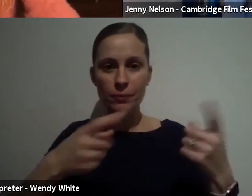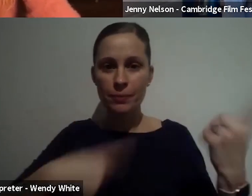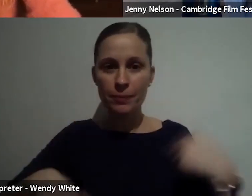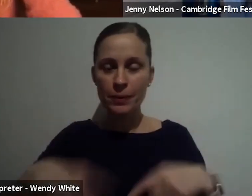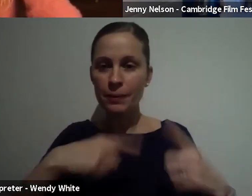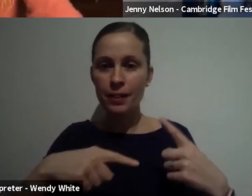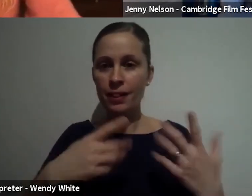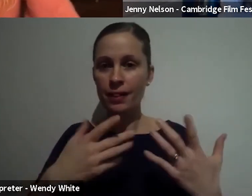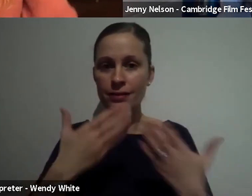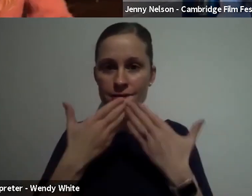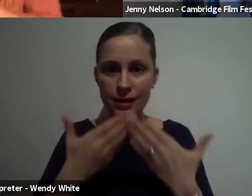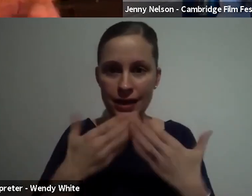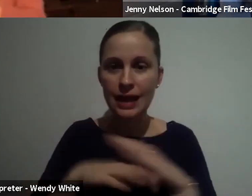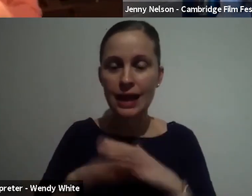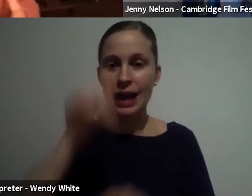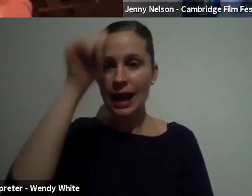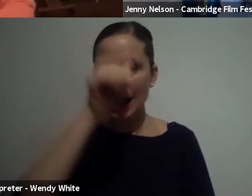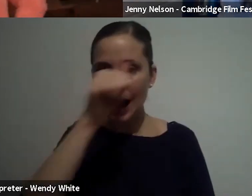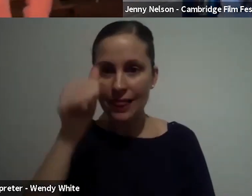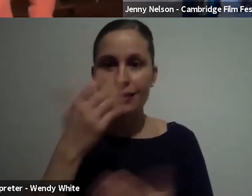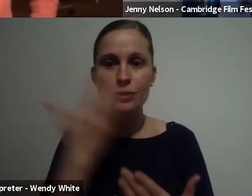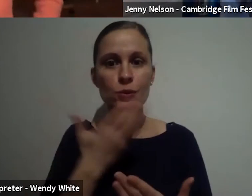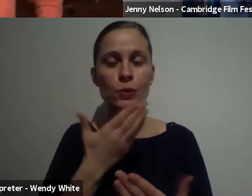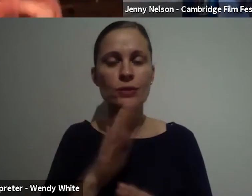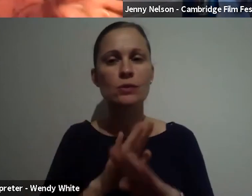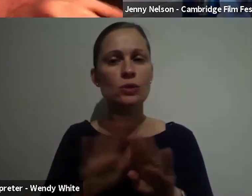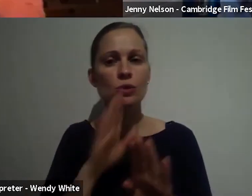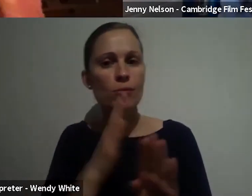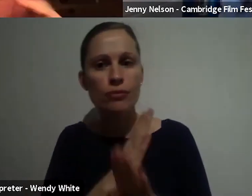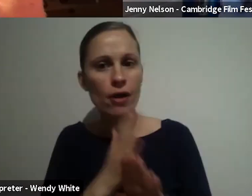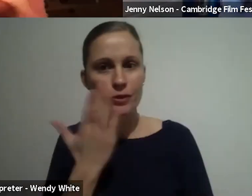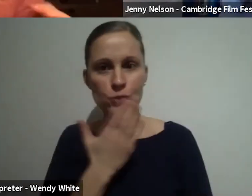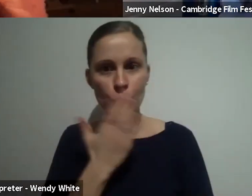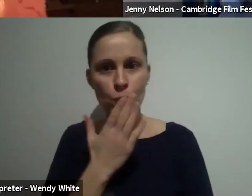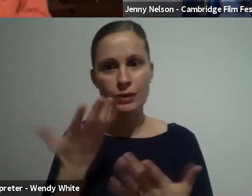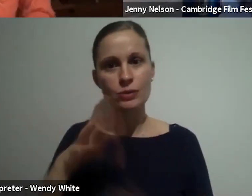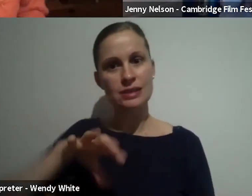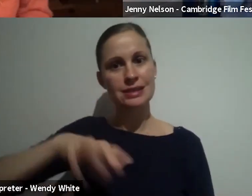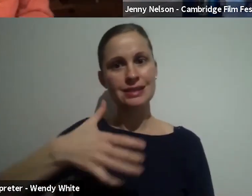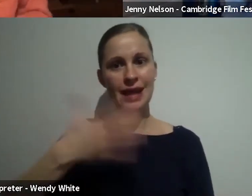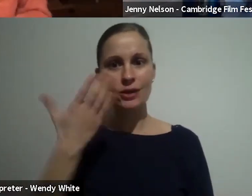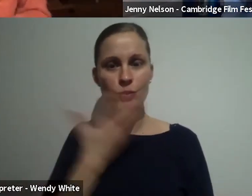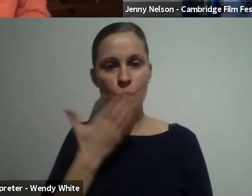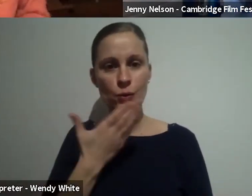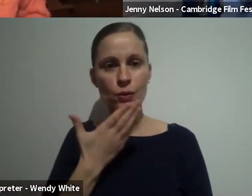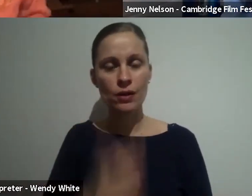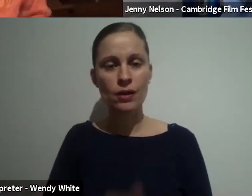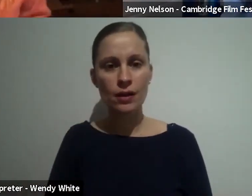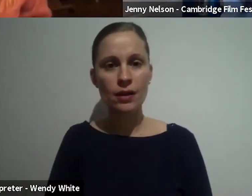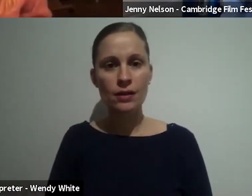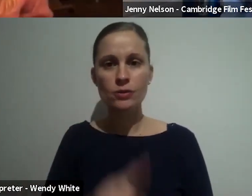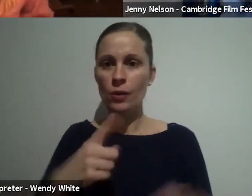private. It was concertado schools, no? That it's half public and half